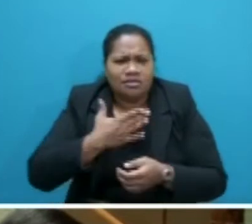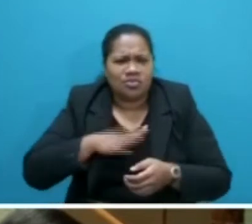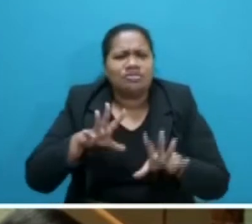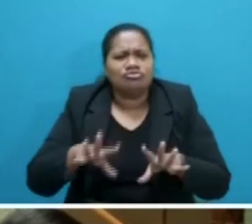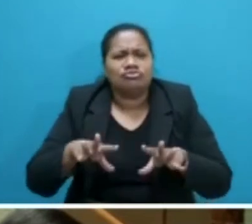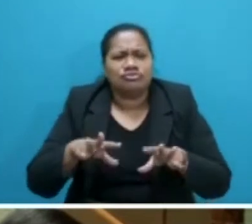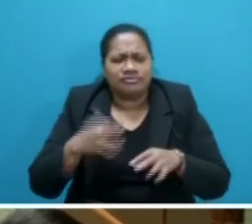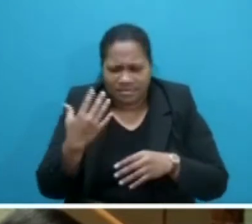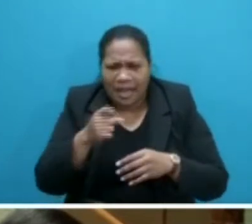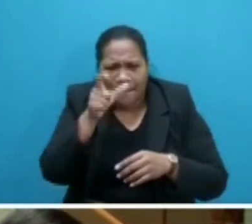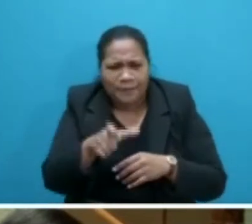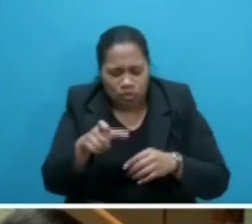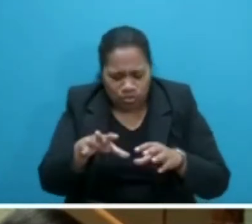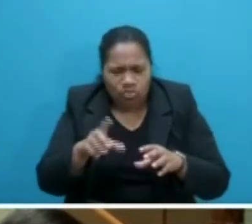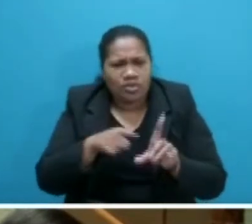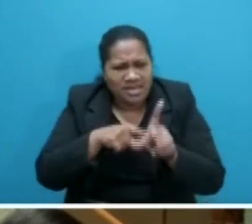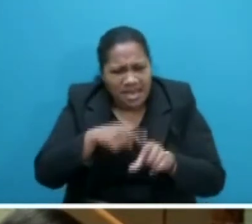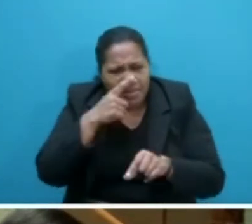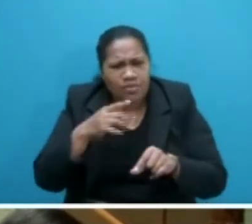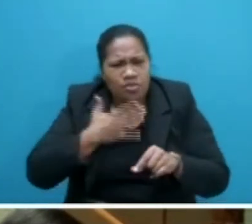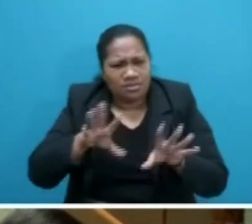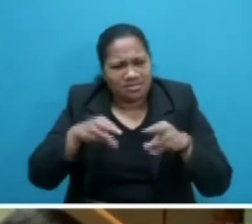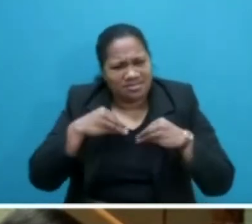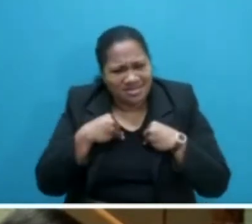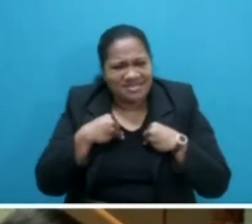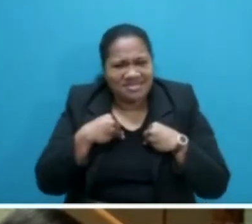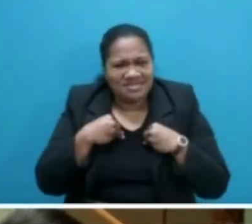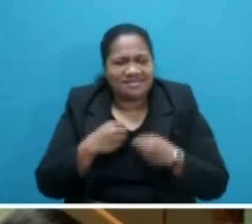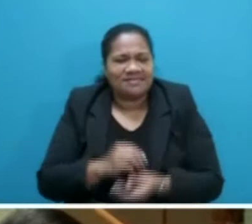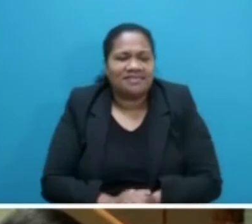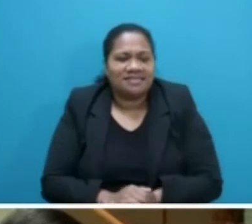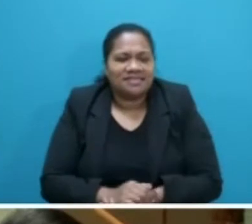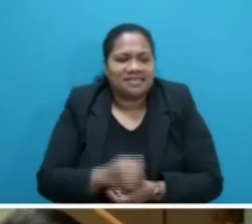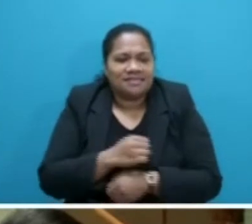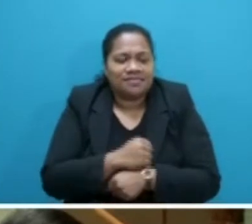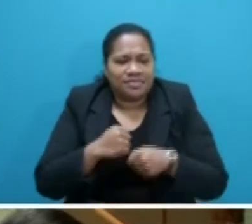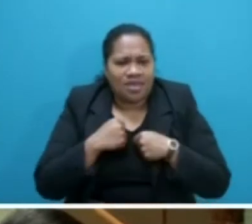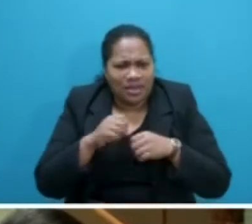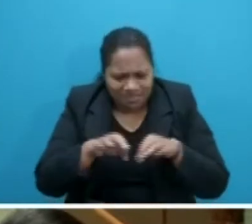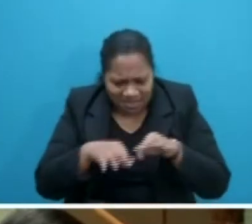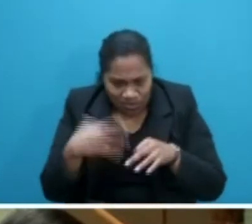Mr. Speaker, it's not just about our young people. We're not serving Fijians of any age or even Fijians yet to be